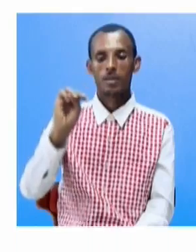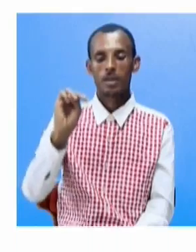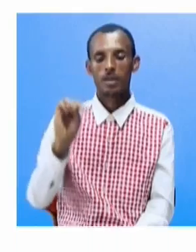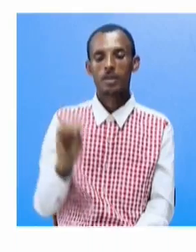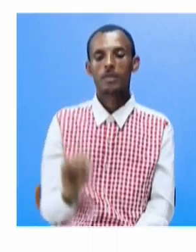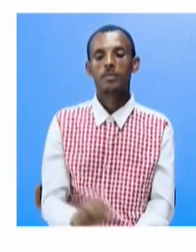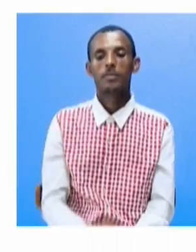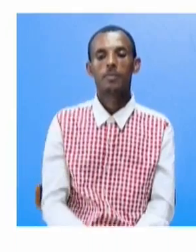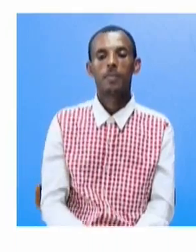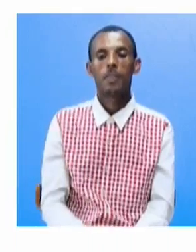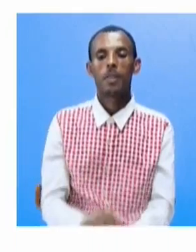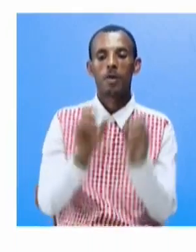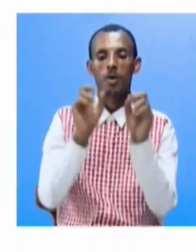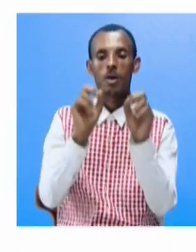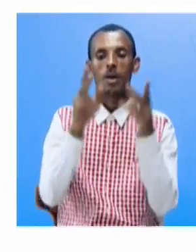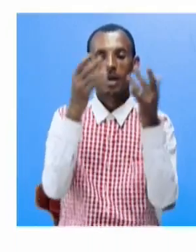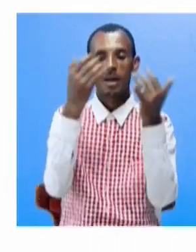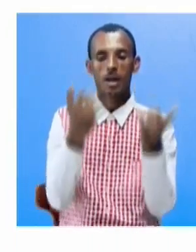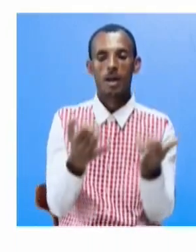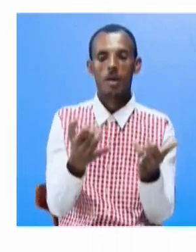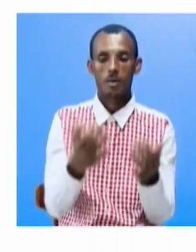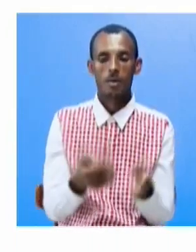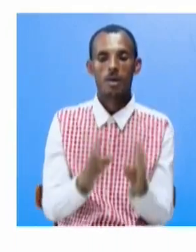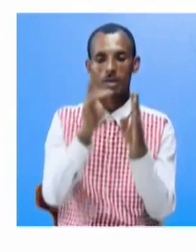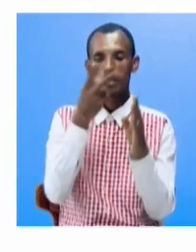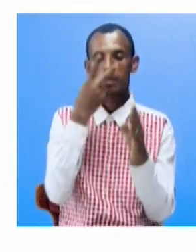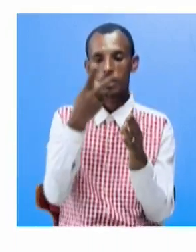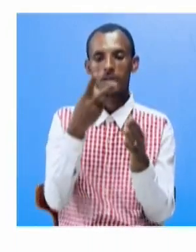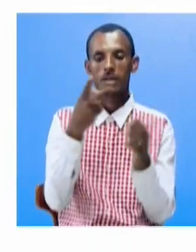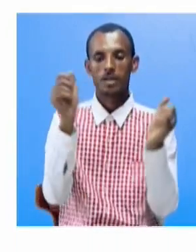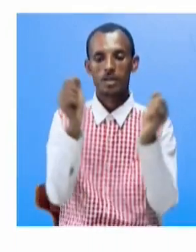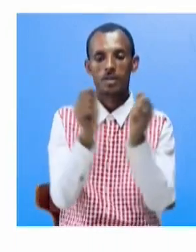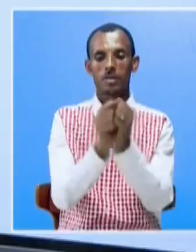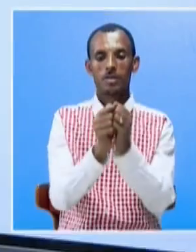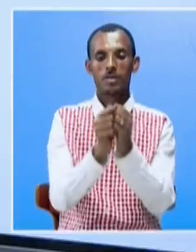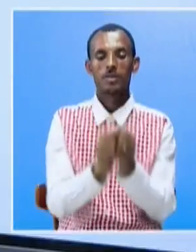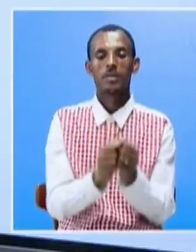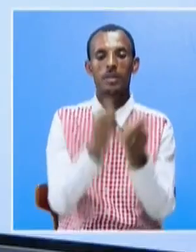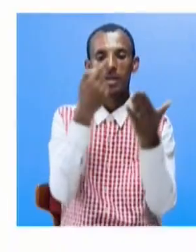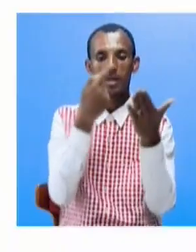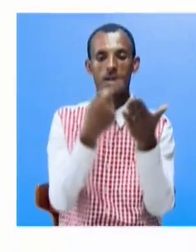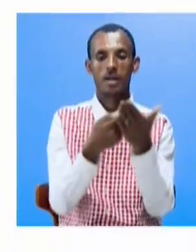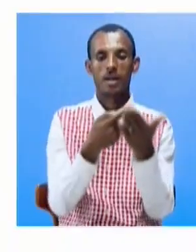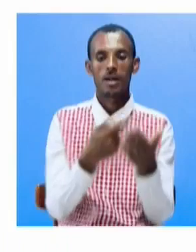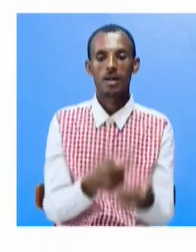Okay, now let's see this together. Here,